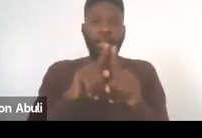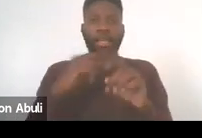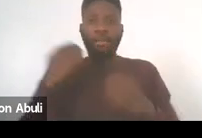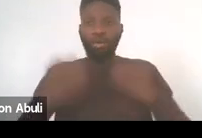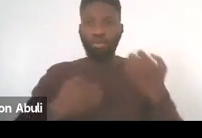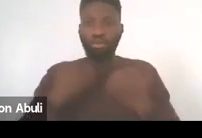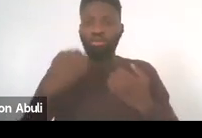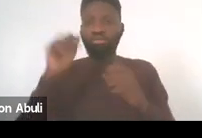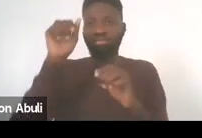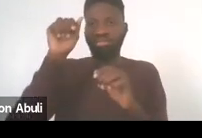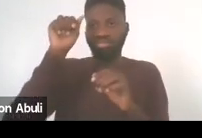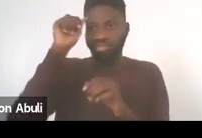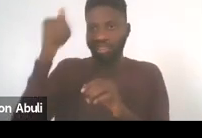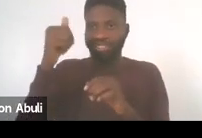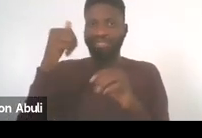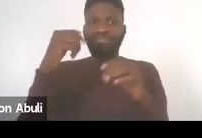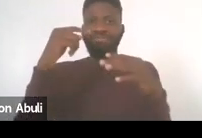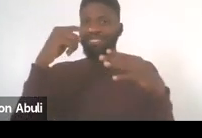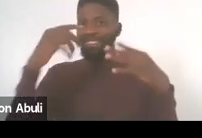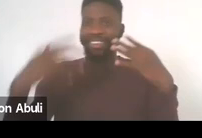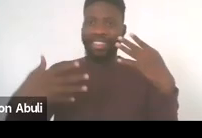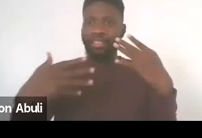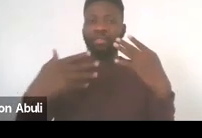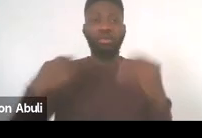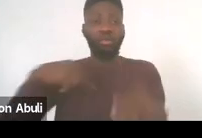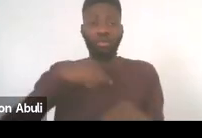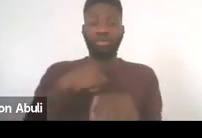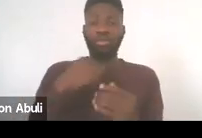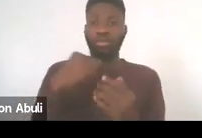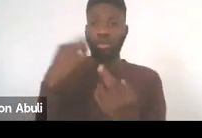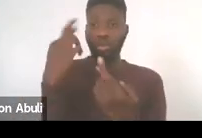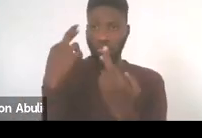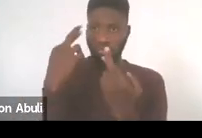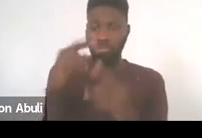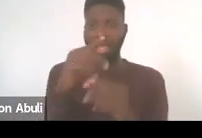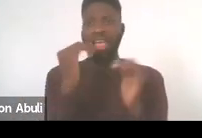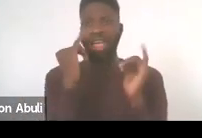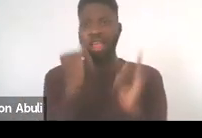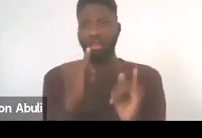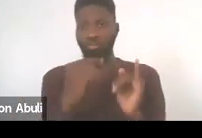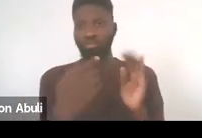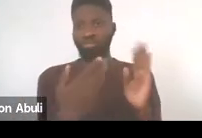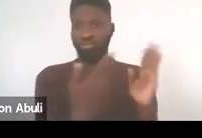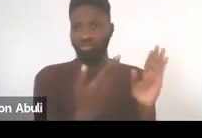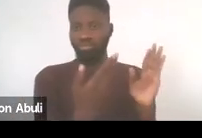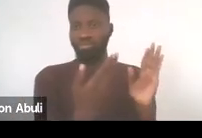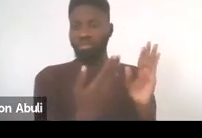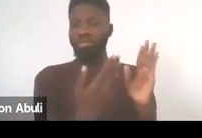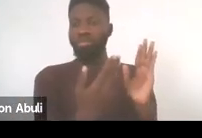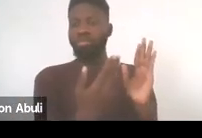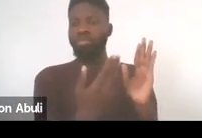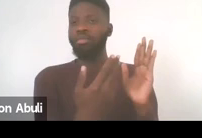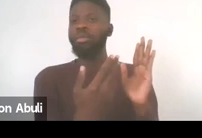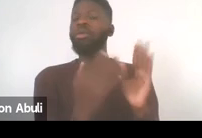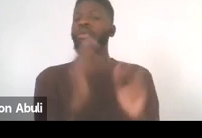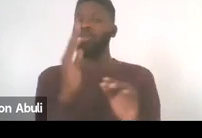that. And we are hoping that this new module will introduce us now to what we've